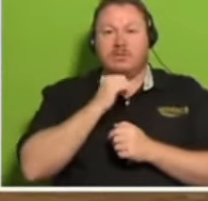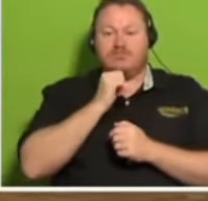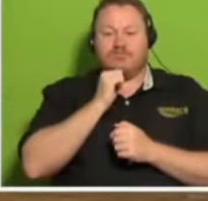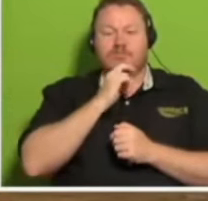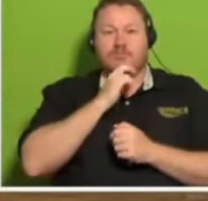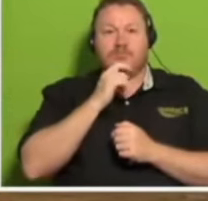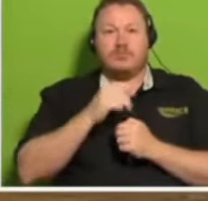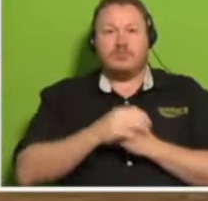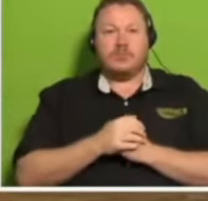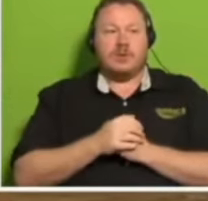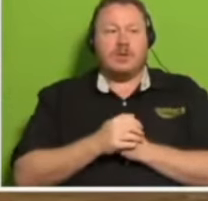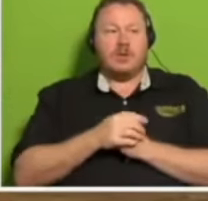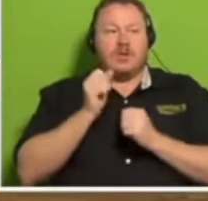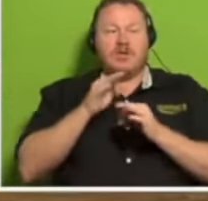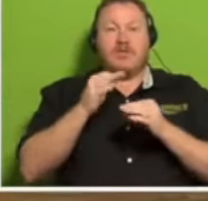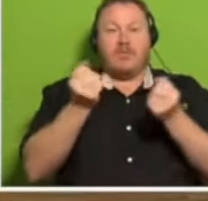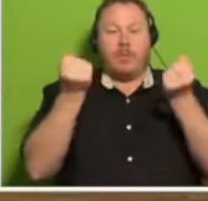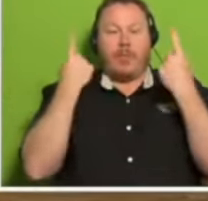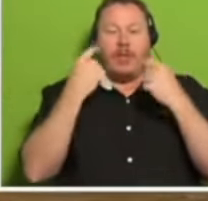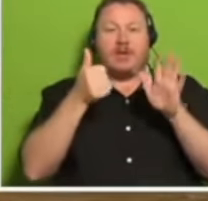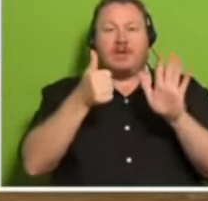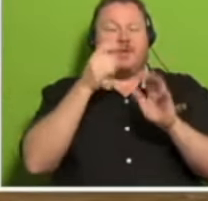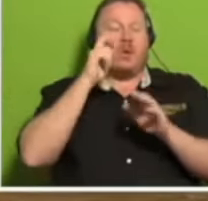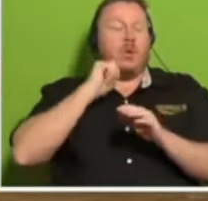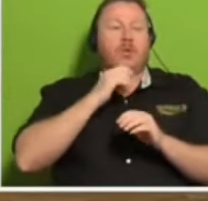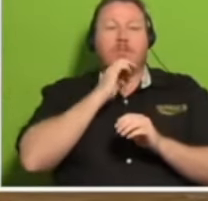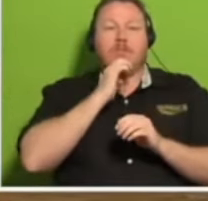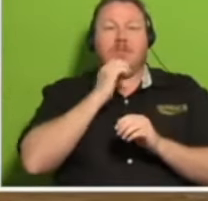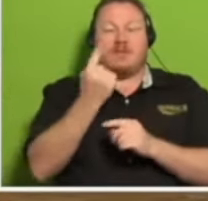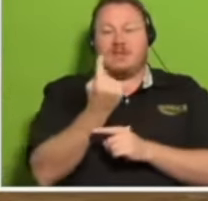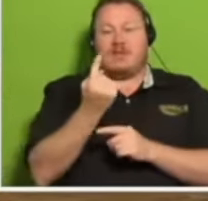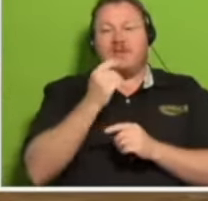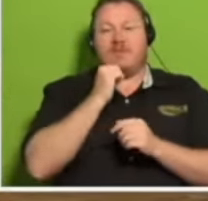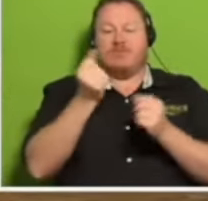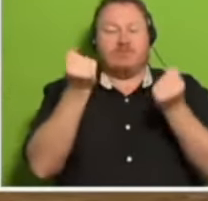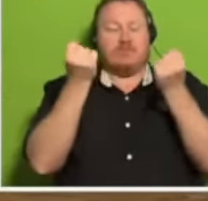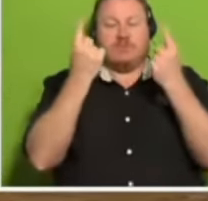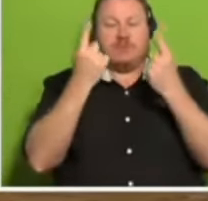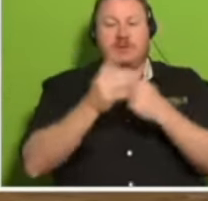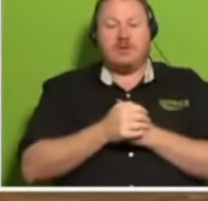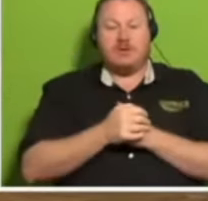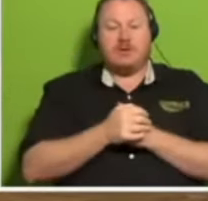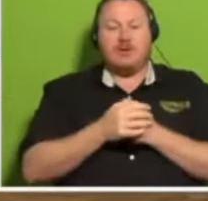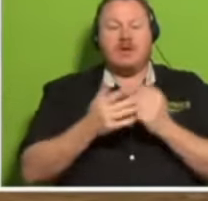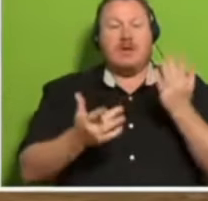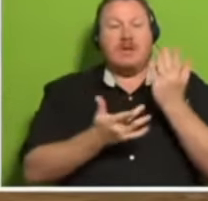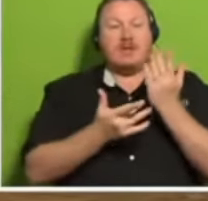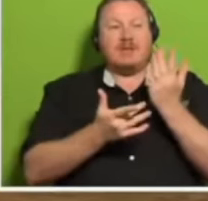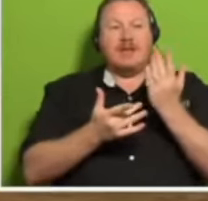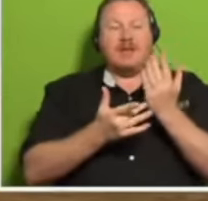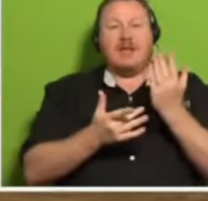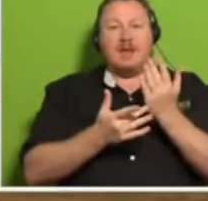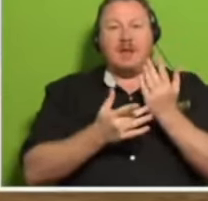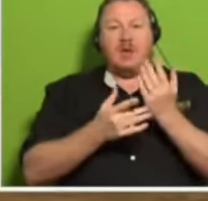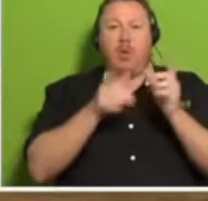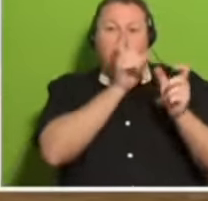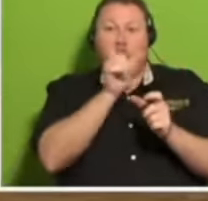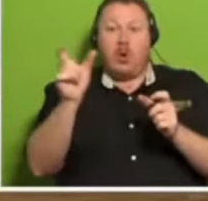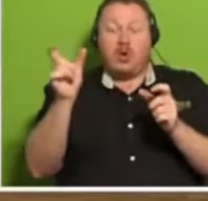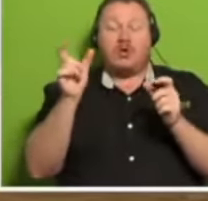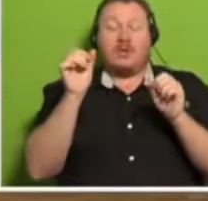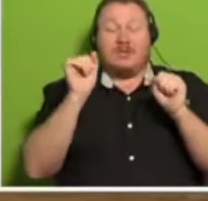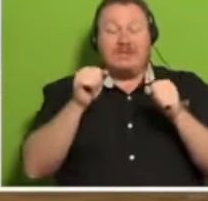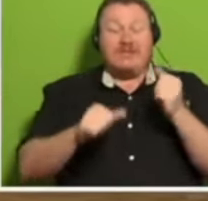understand it yourself. Clear and simple communication that is free from technical jargon is important not only